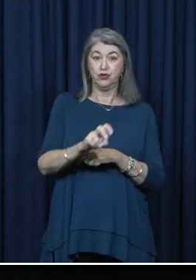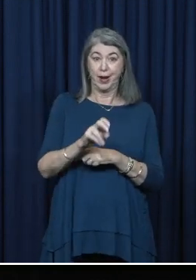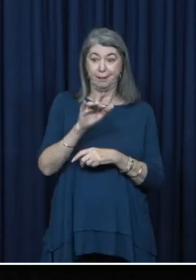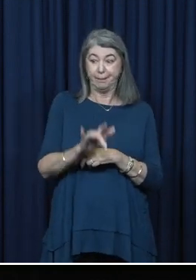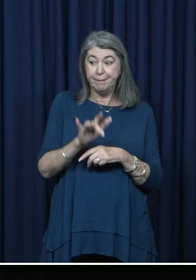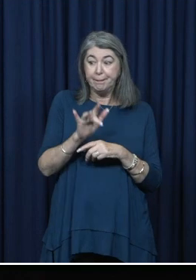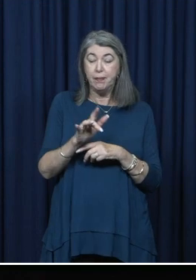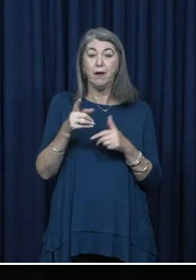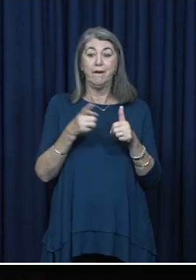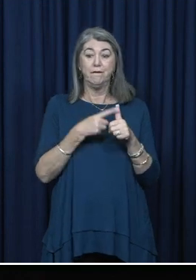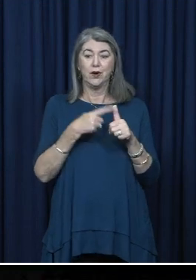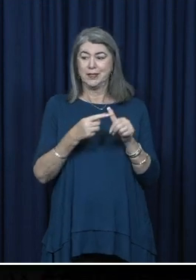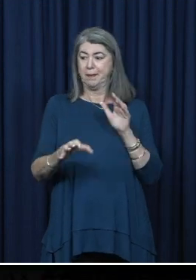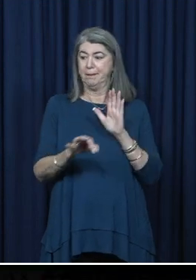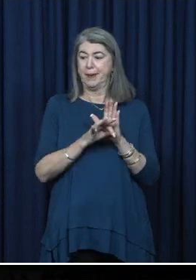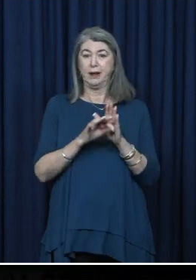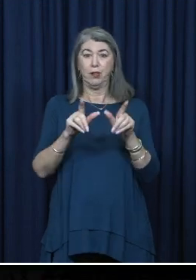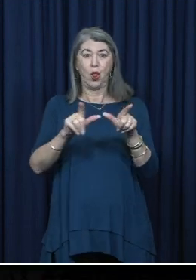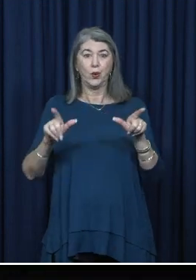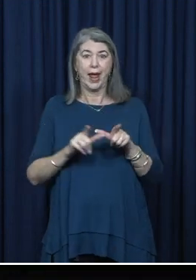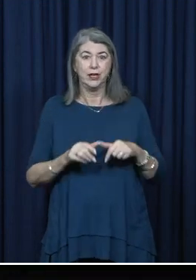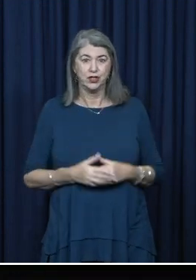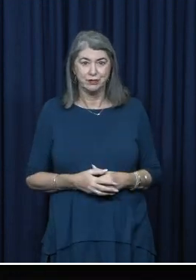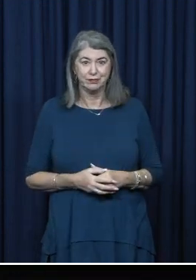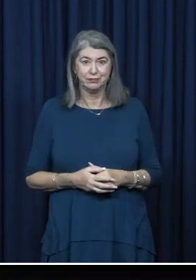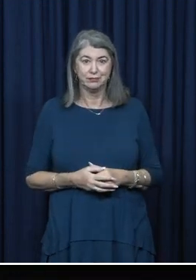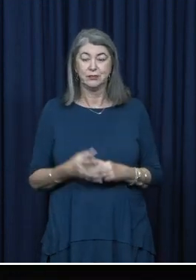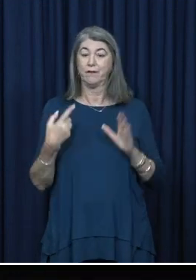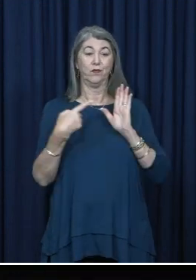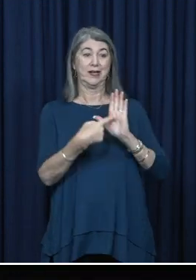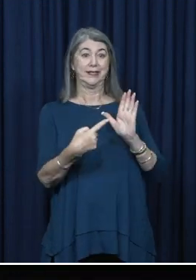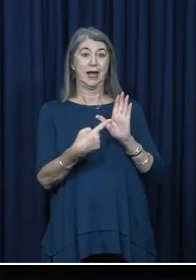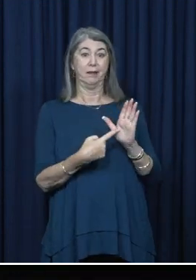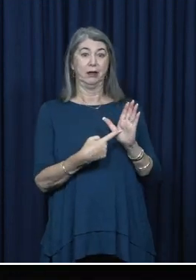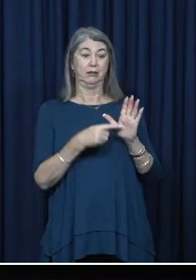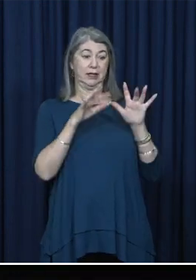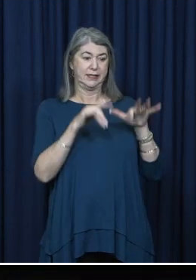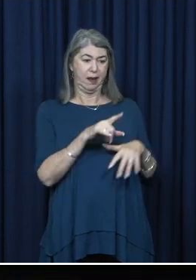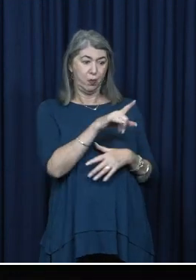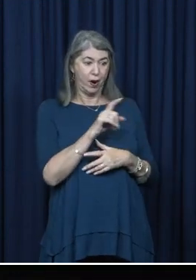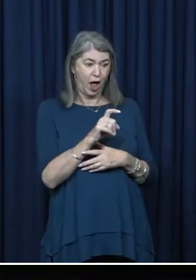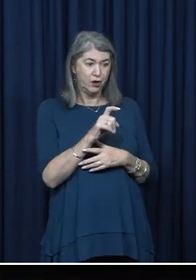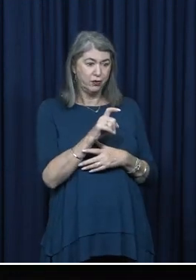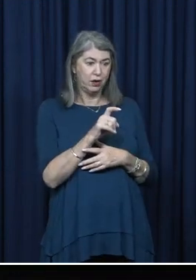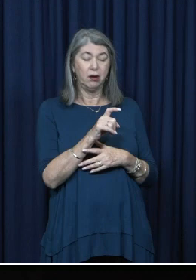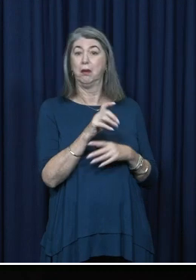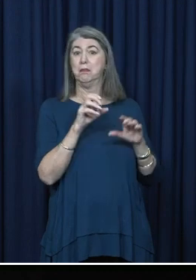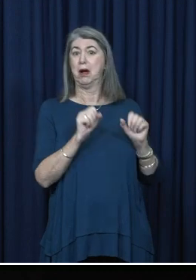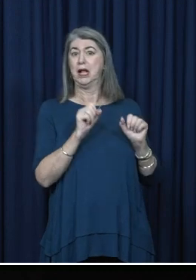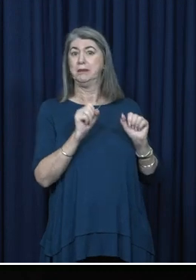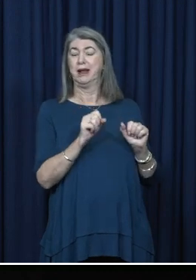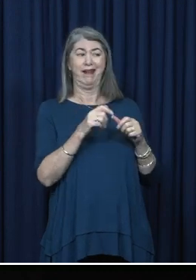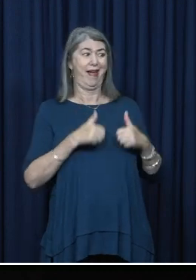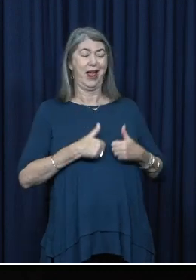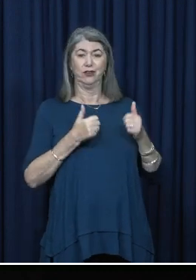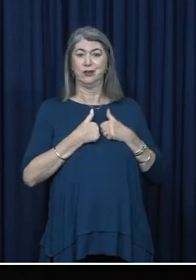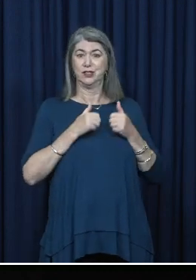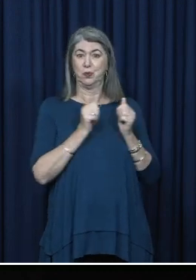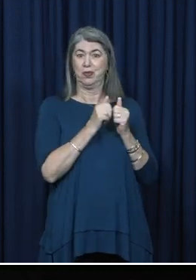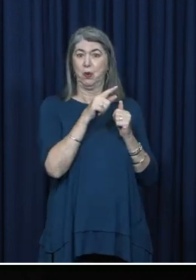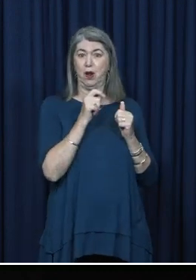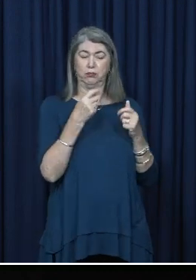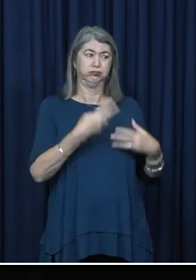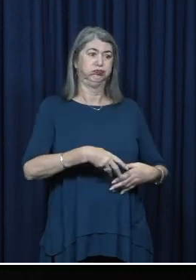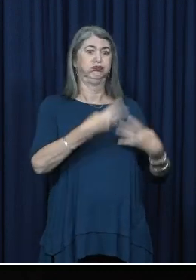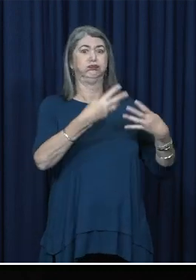You're first going to have to select your pickup location. For example, if you type 100, possibilities of addresses with 100 will